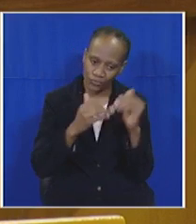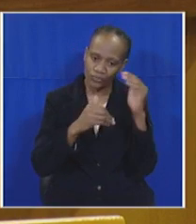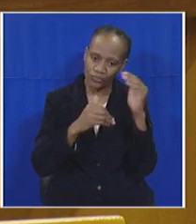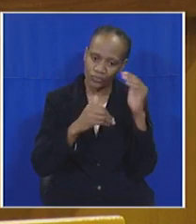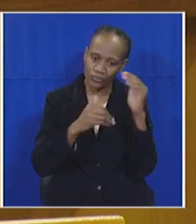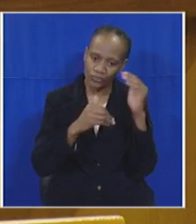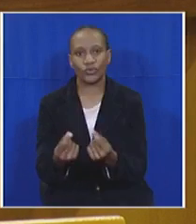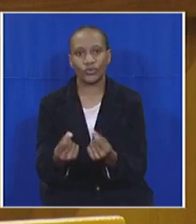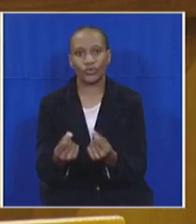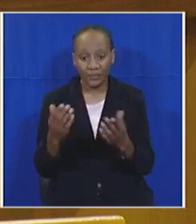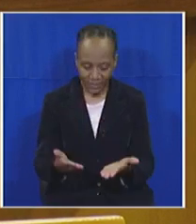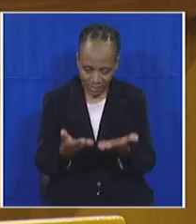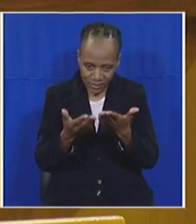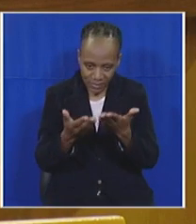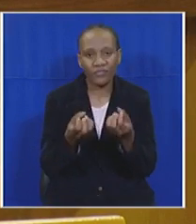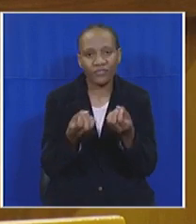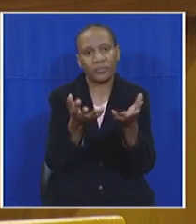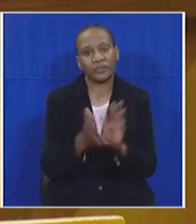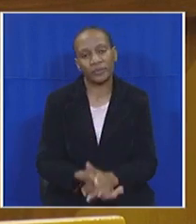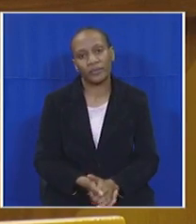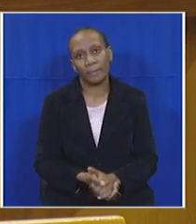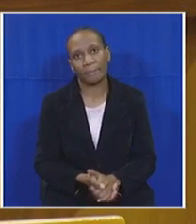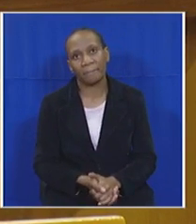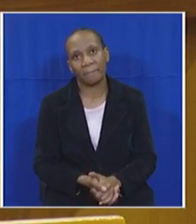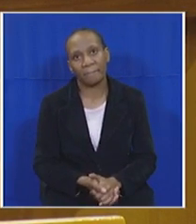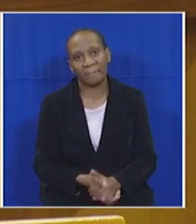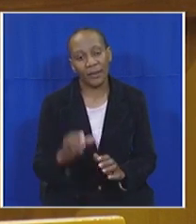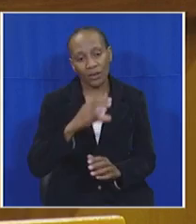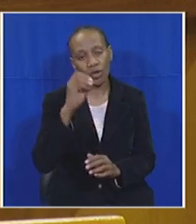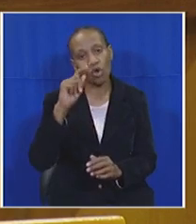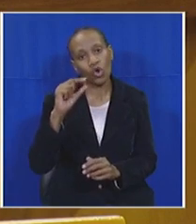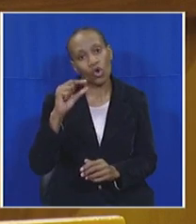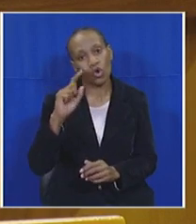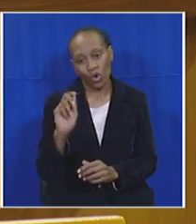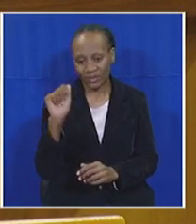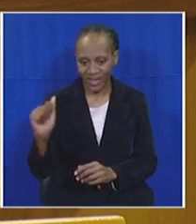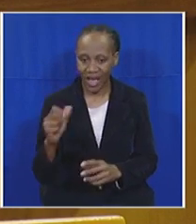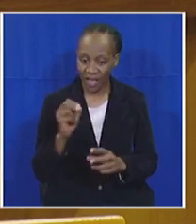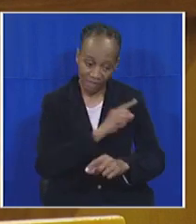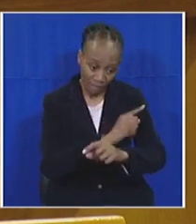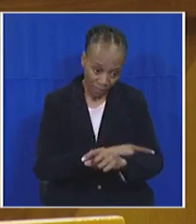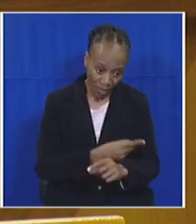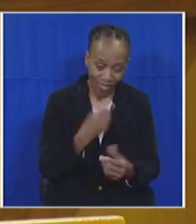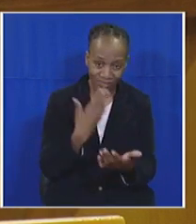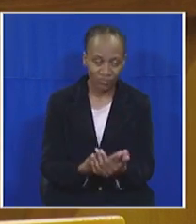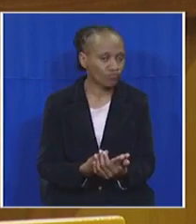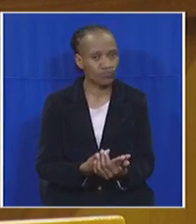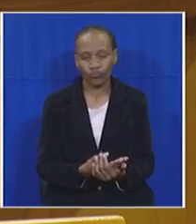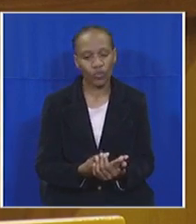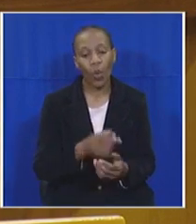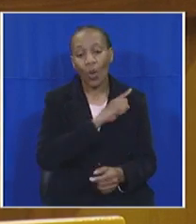and deliver services to our people. COGTA does not have this capacity under this